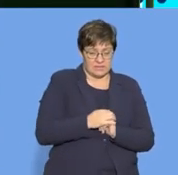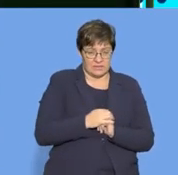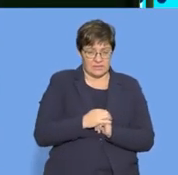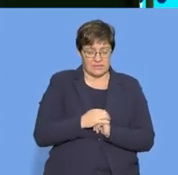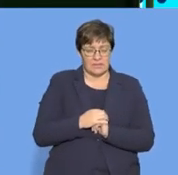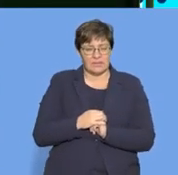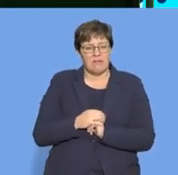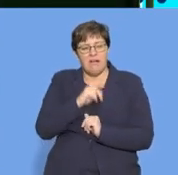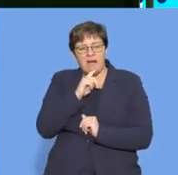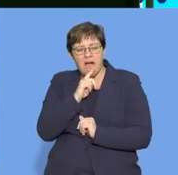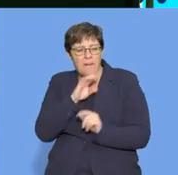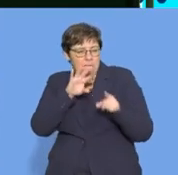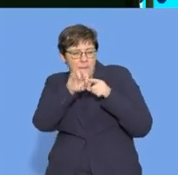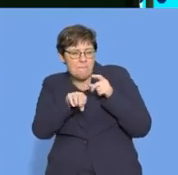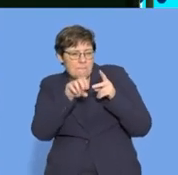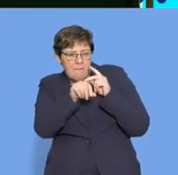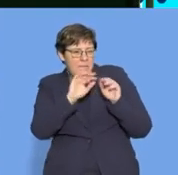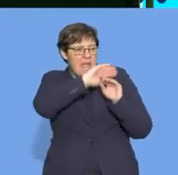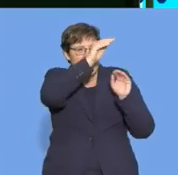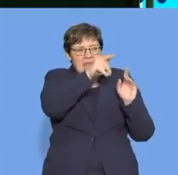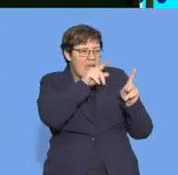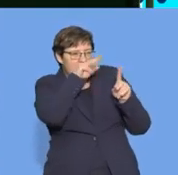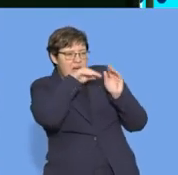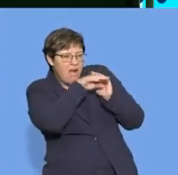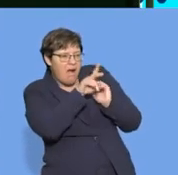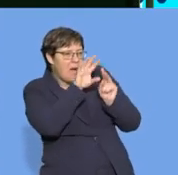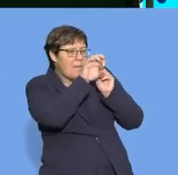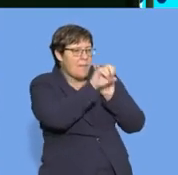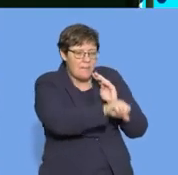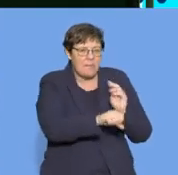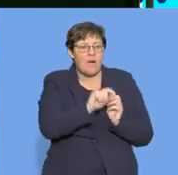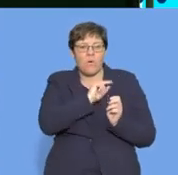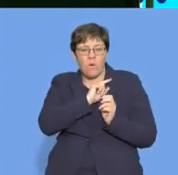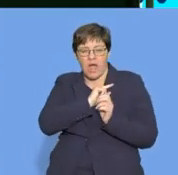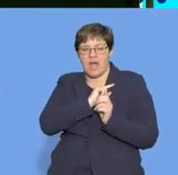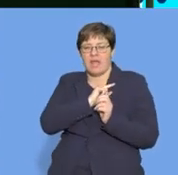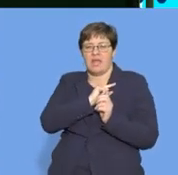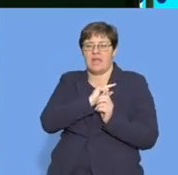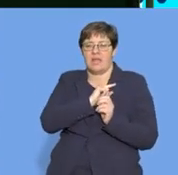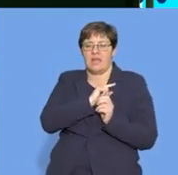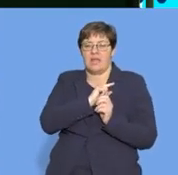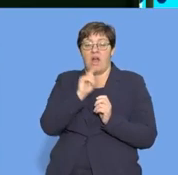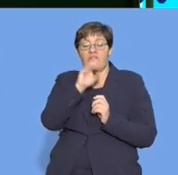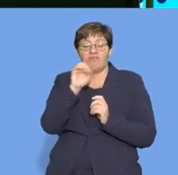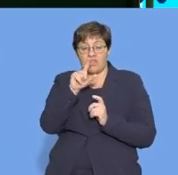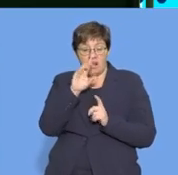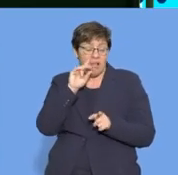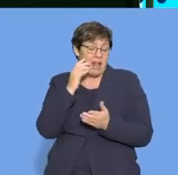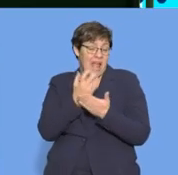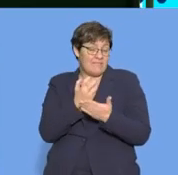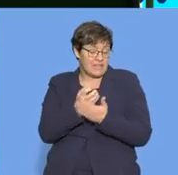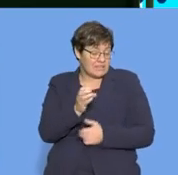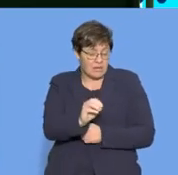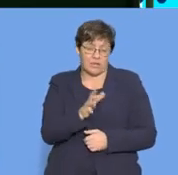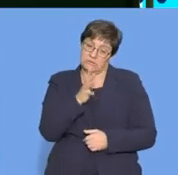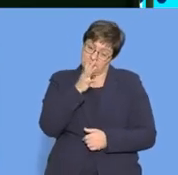look after all the findings, the cave sites that are there, and you saw because they're very rich in fossil